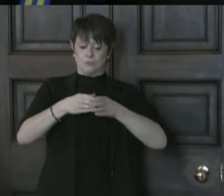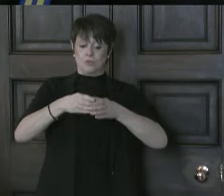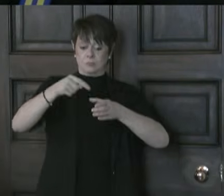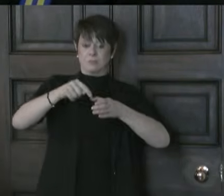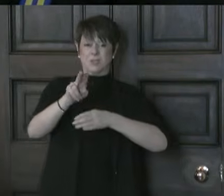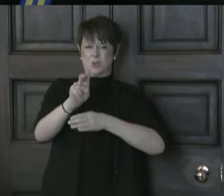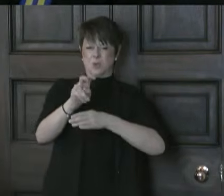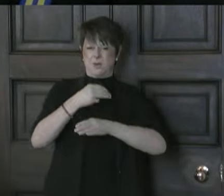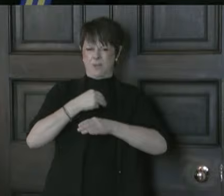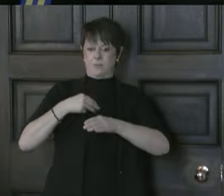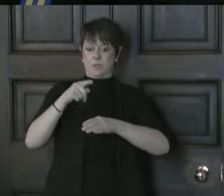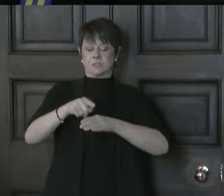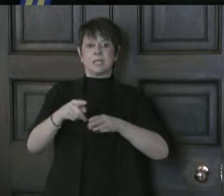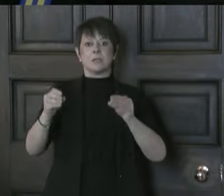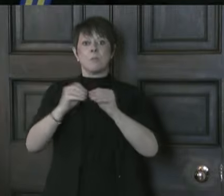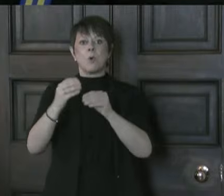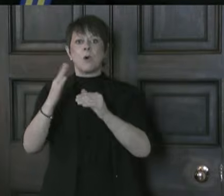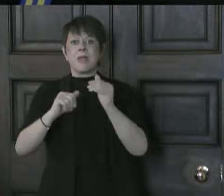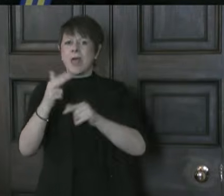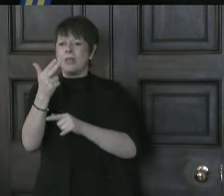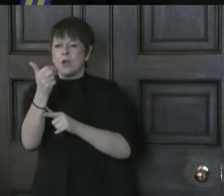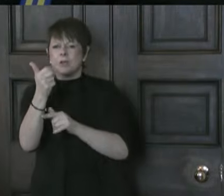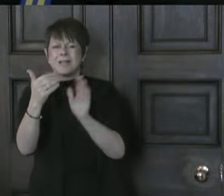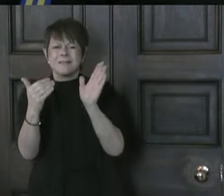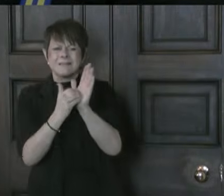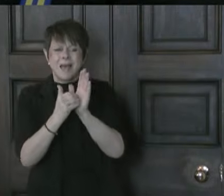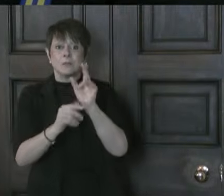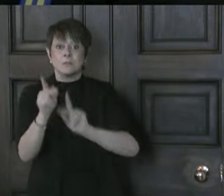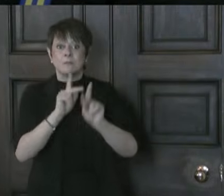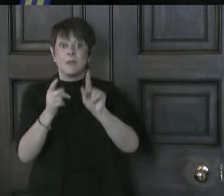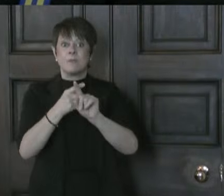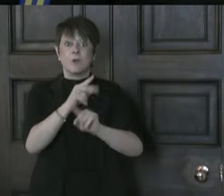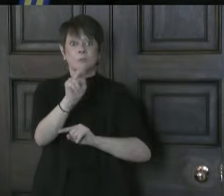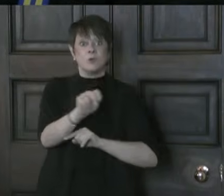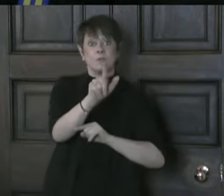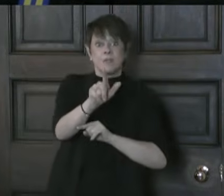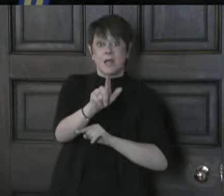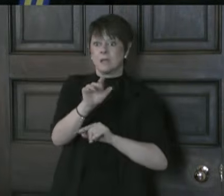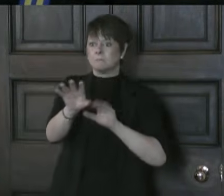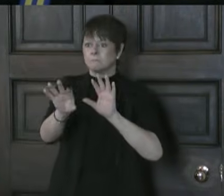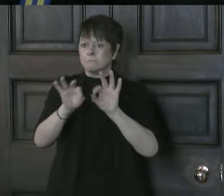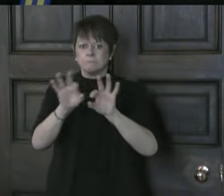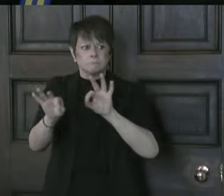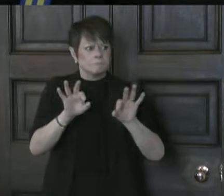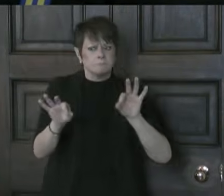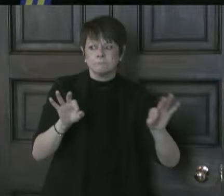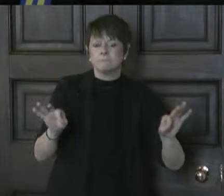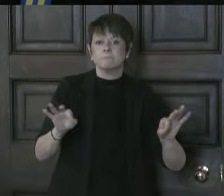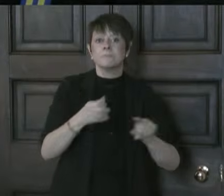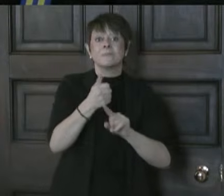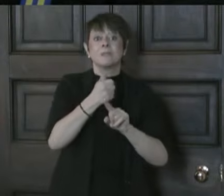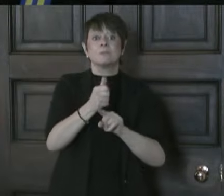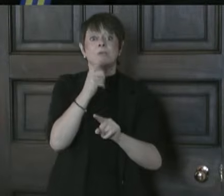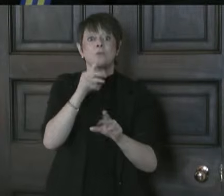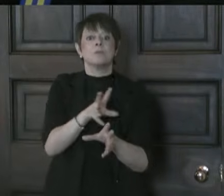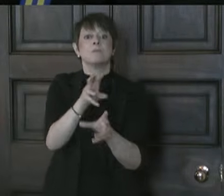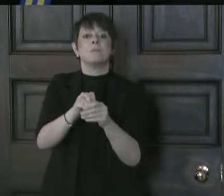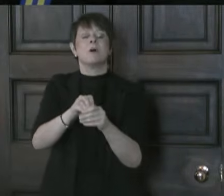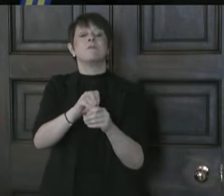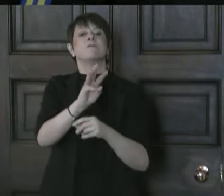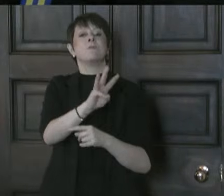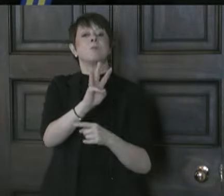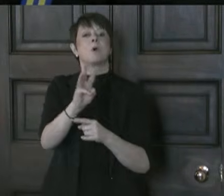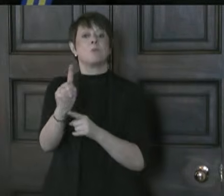than 13,000 individuals from Newfoundland and Labrador who served during the First World War